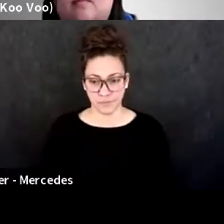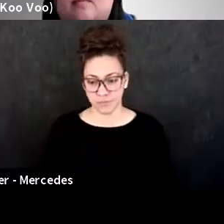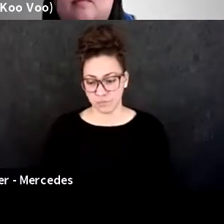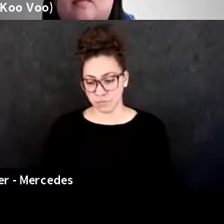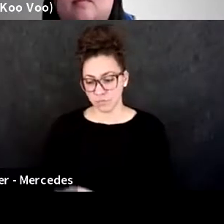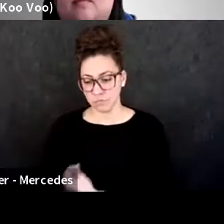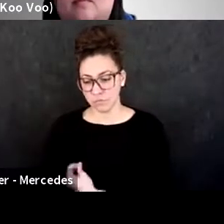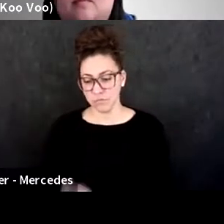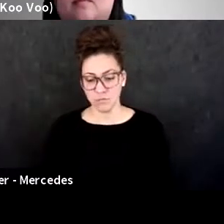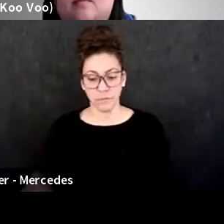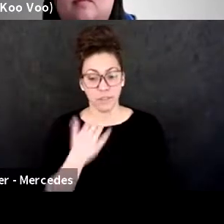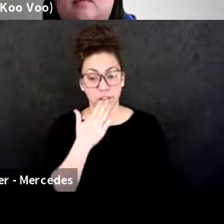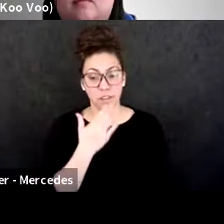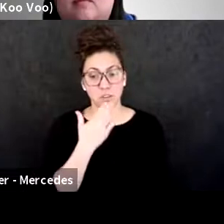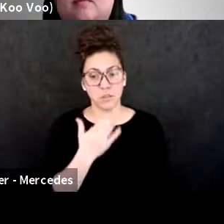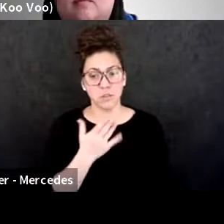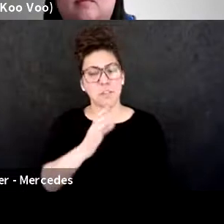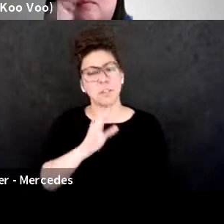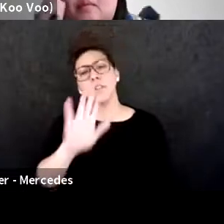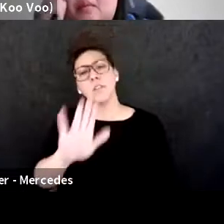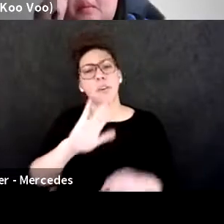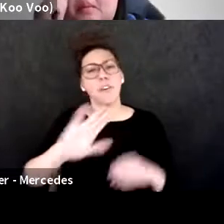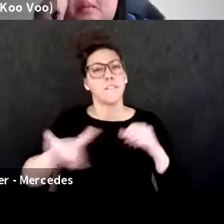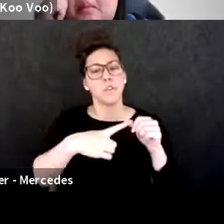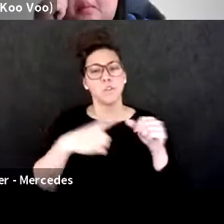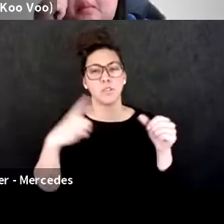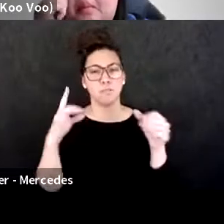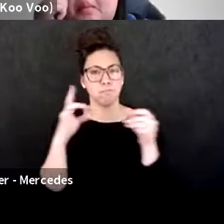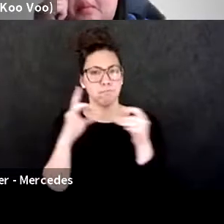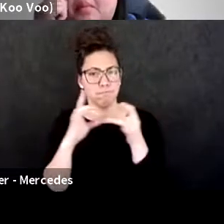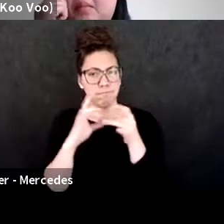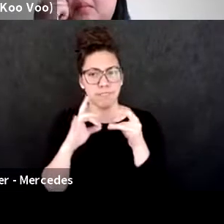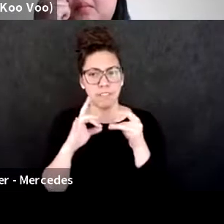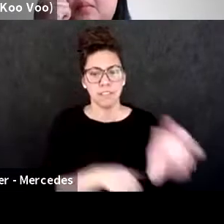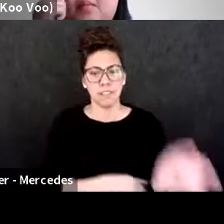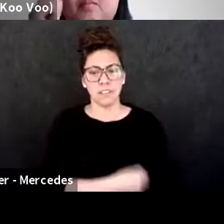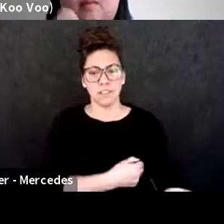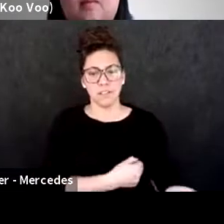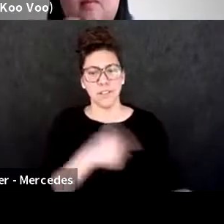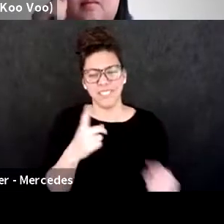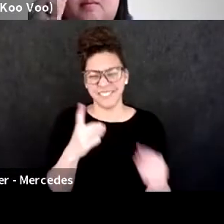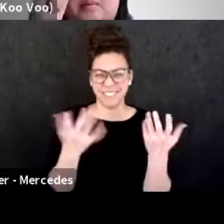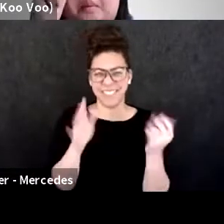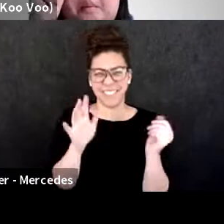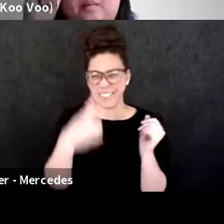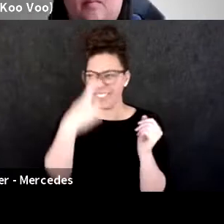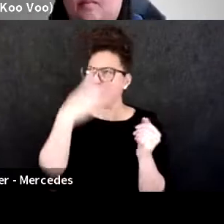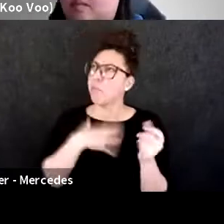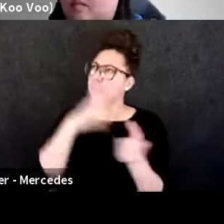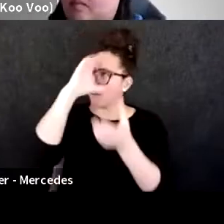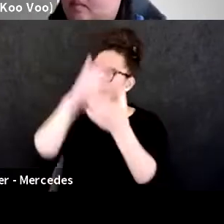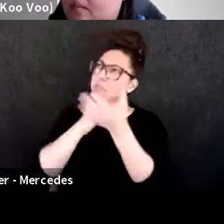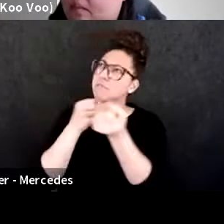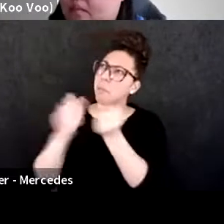Great. Thank you, Deborah. And, you know, your first comment about, you know, like you not even thinking about your husband, you know, picking up the